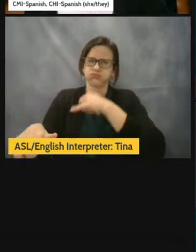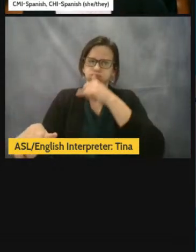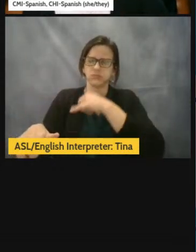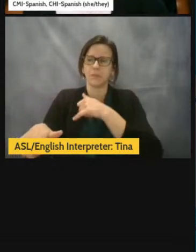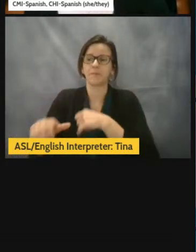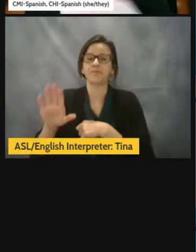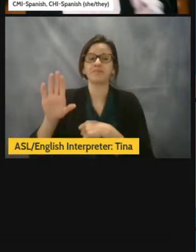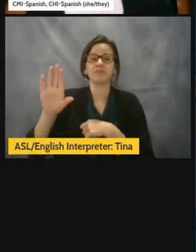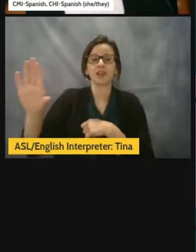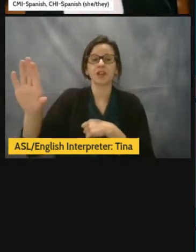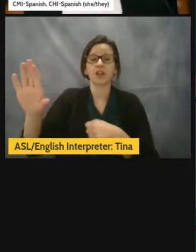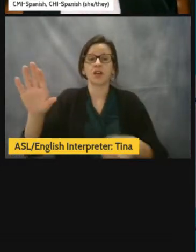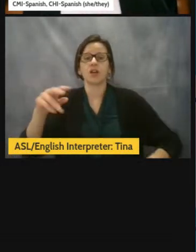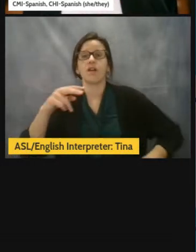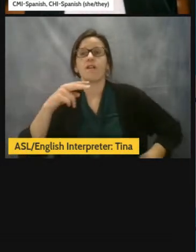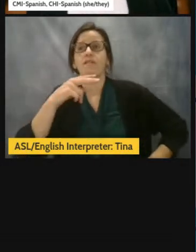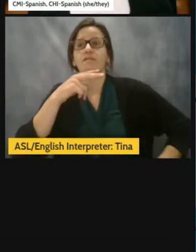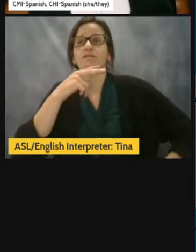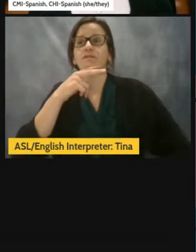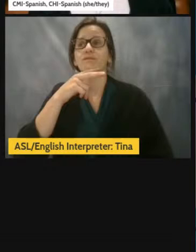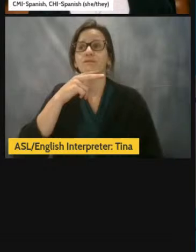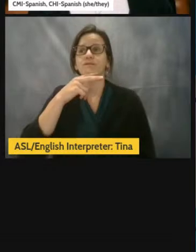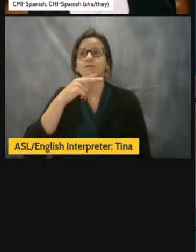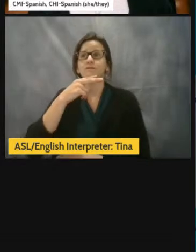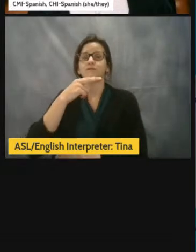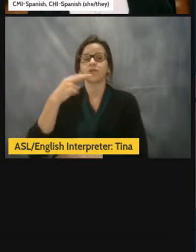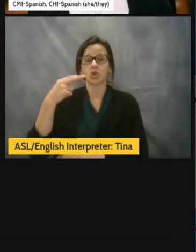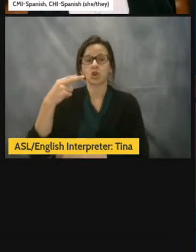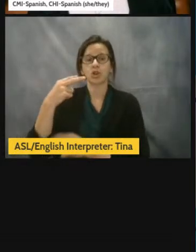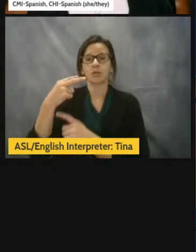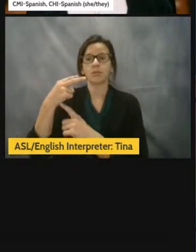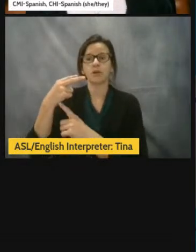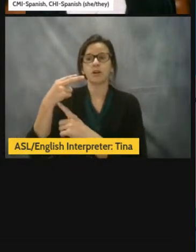verb conjugations are based on grammatical gender.